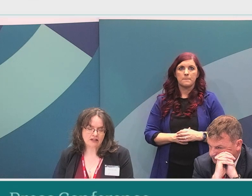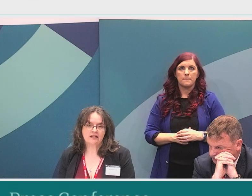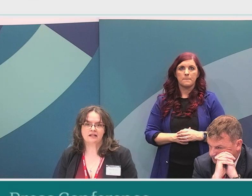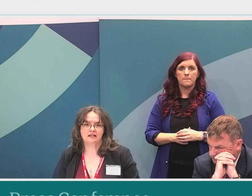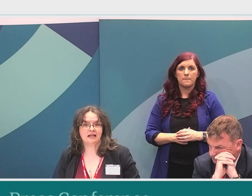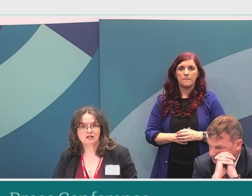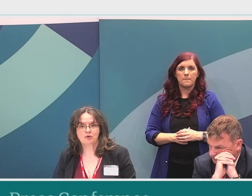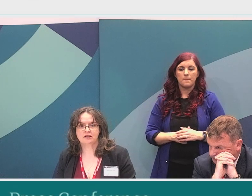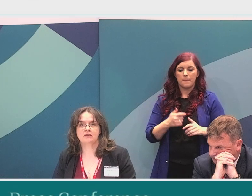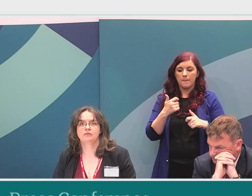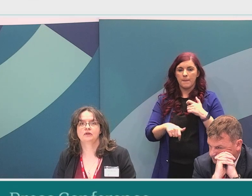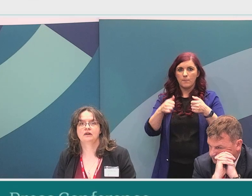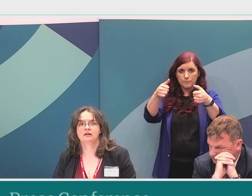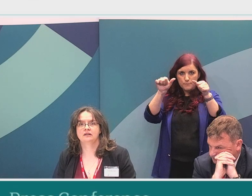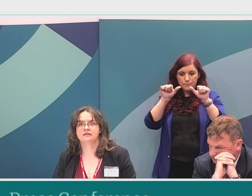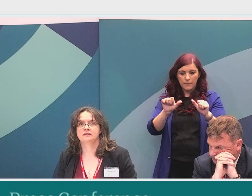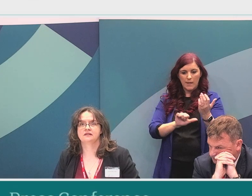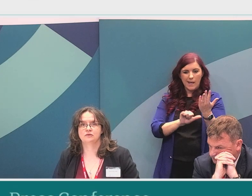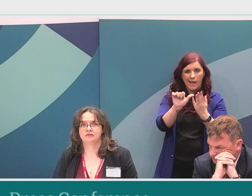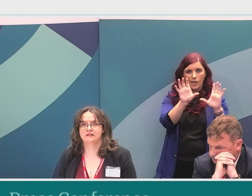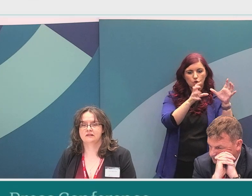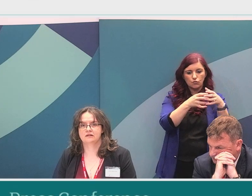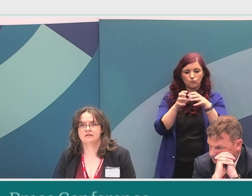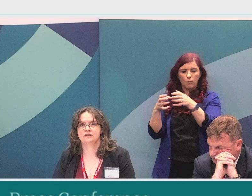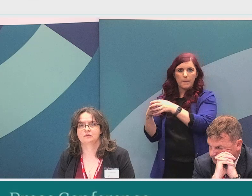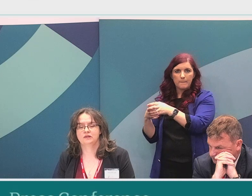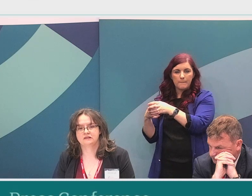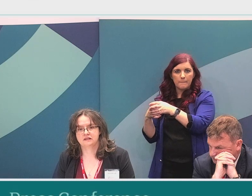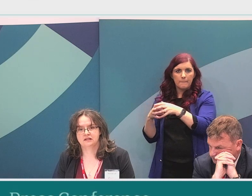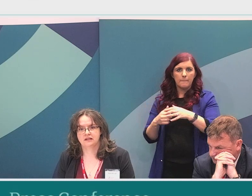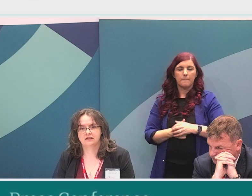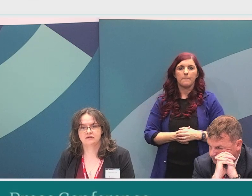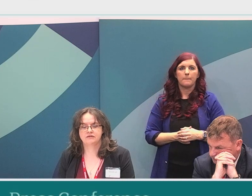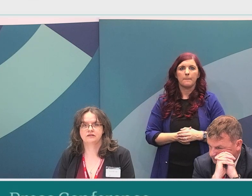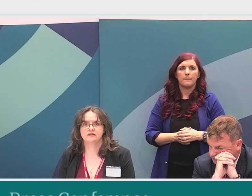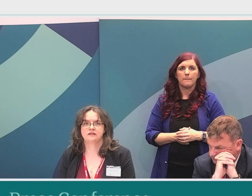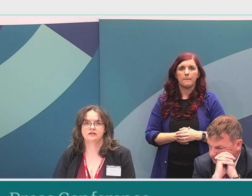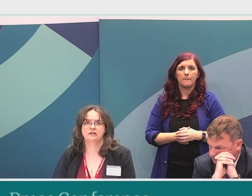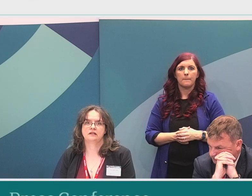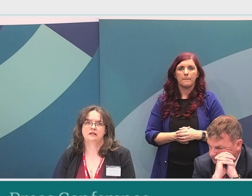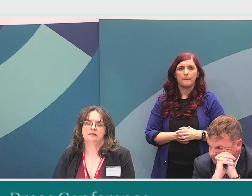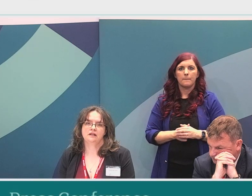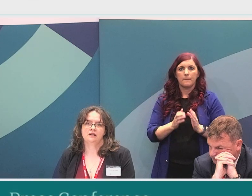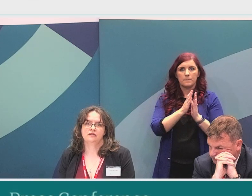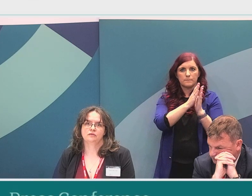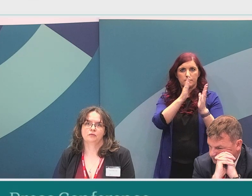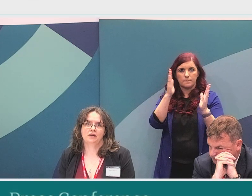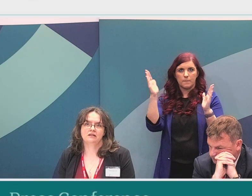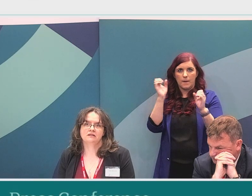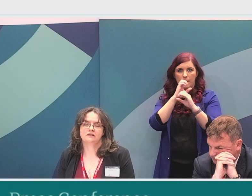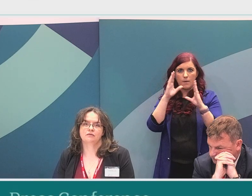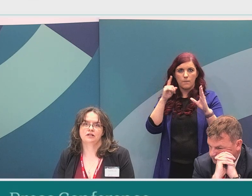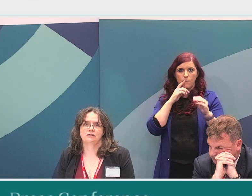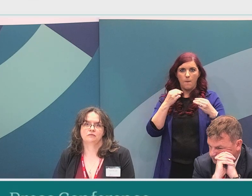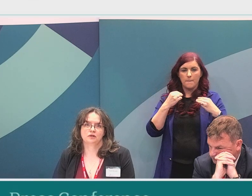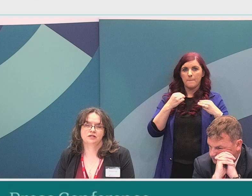Looking then at an age breakdown on sexual violence in their lifetime, we can see again clear differences here. So for males,